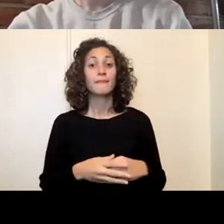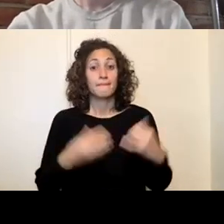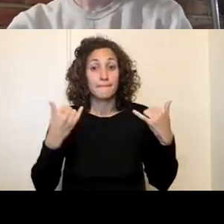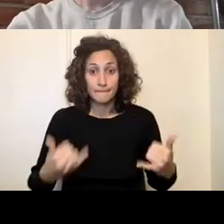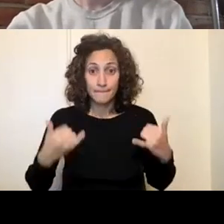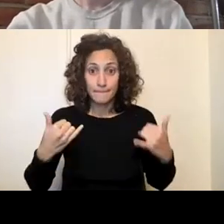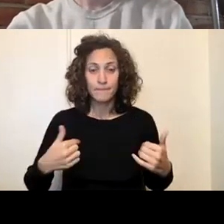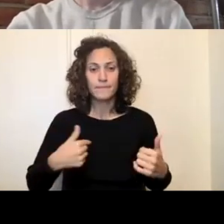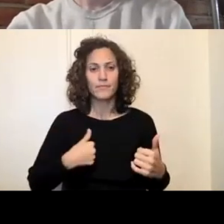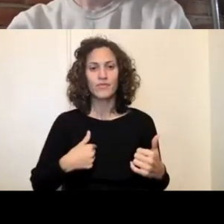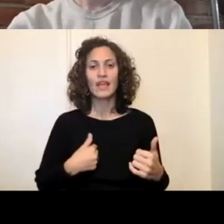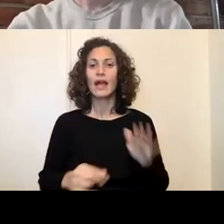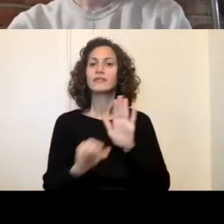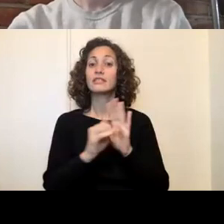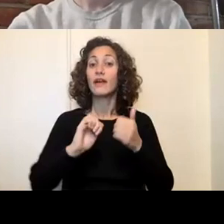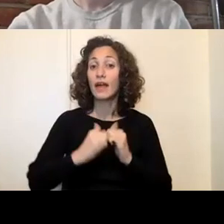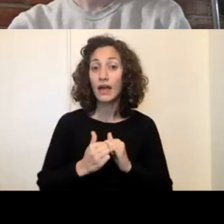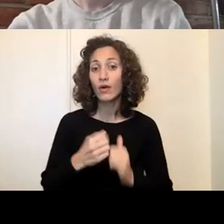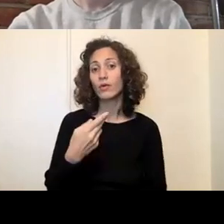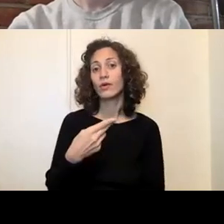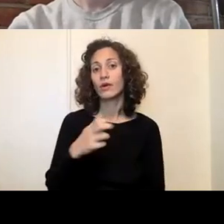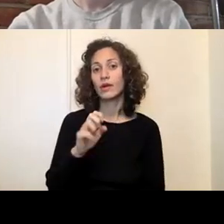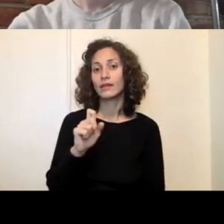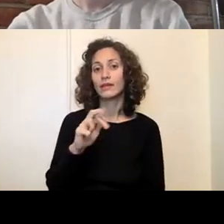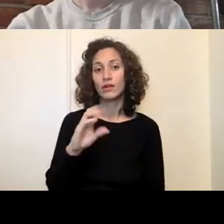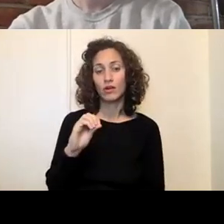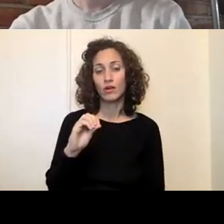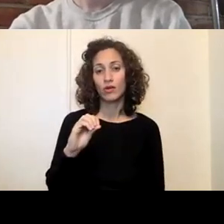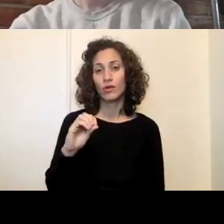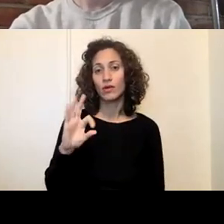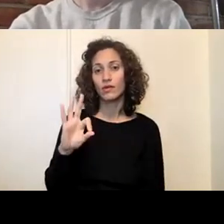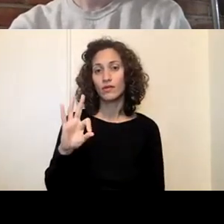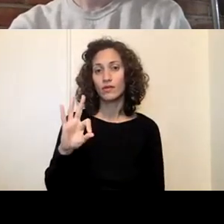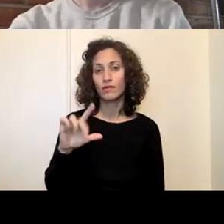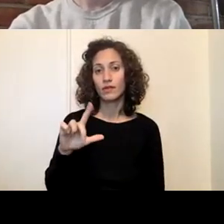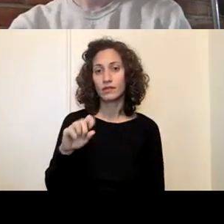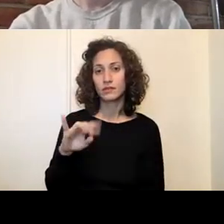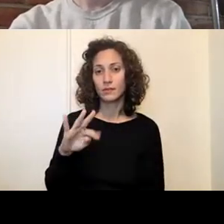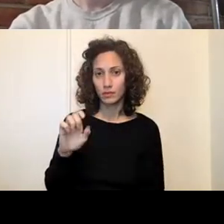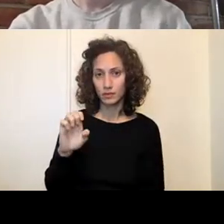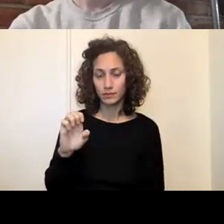identify as heteroflexible, which is generally I am attracted to